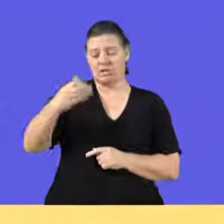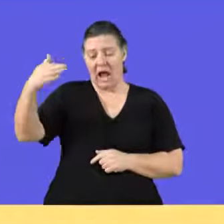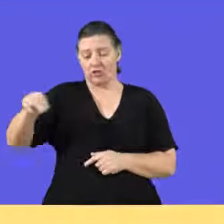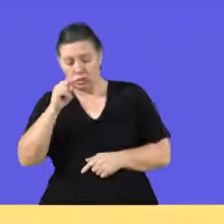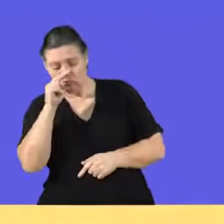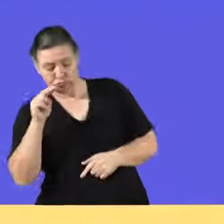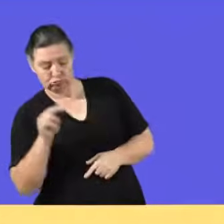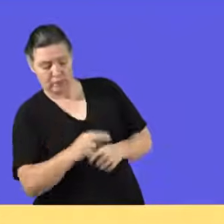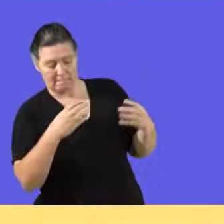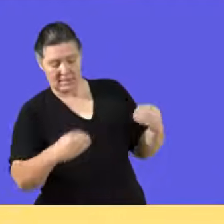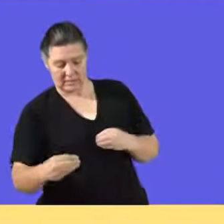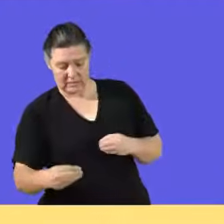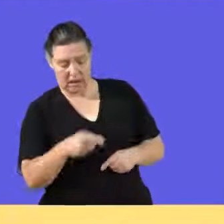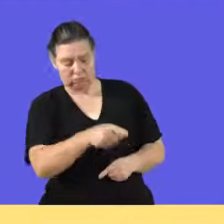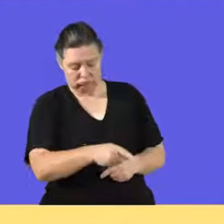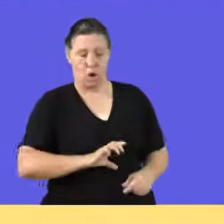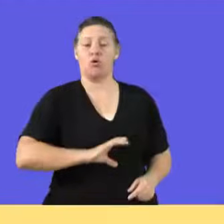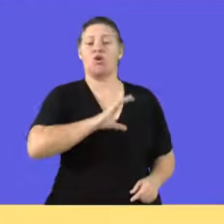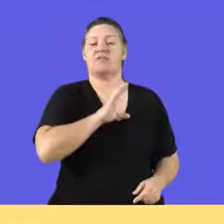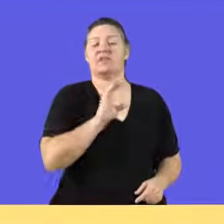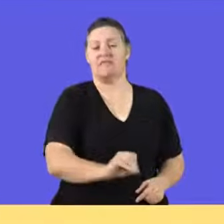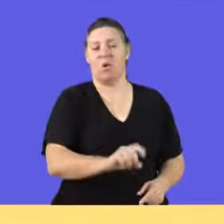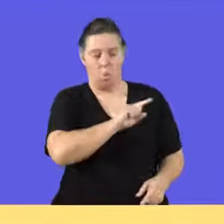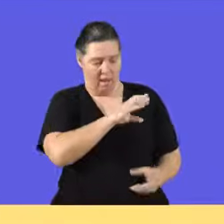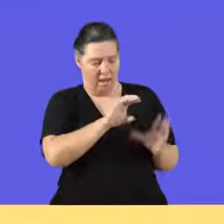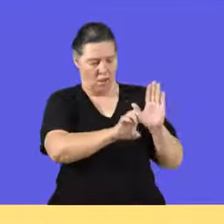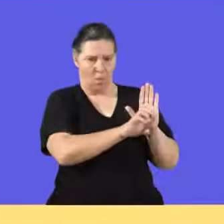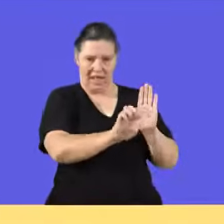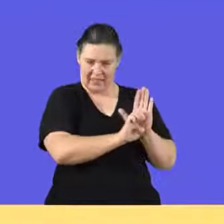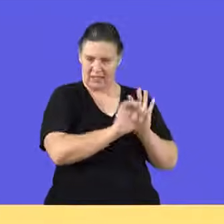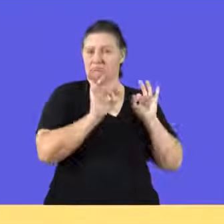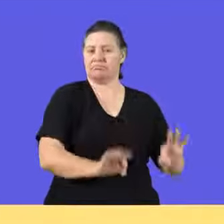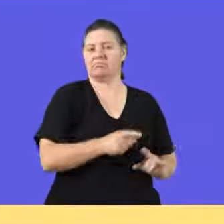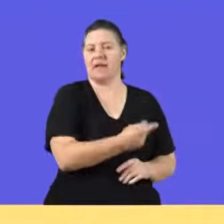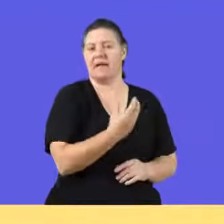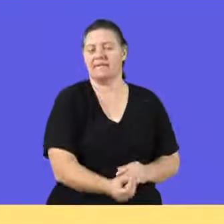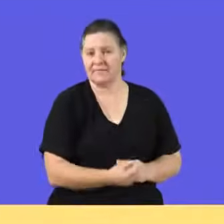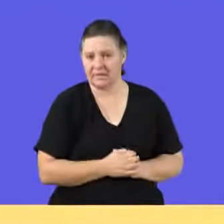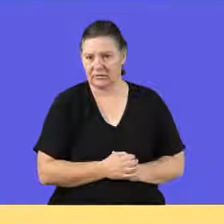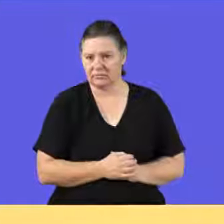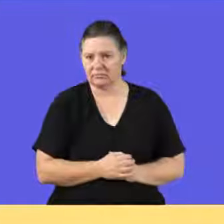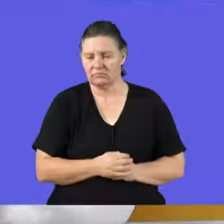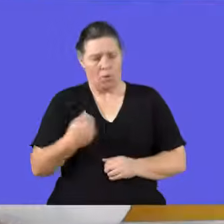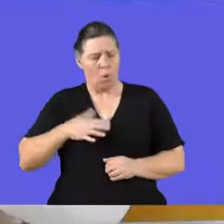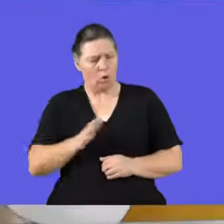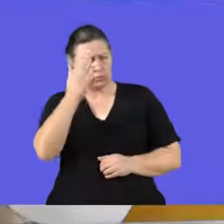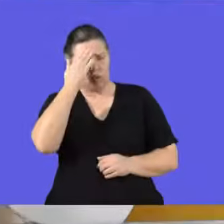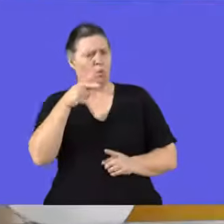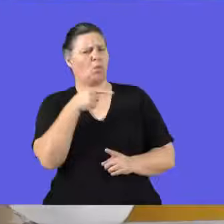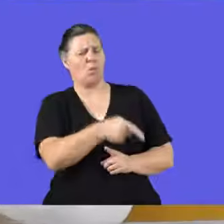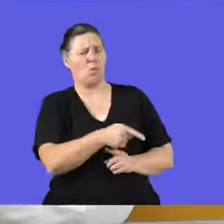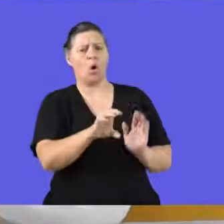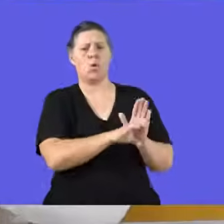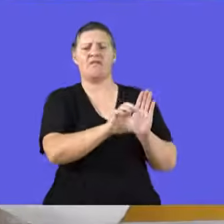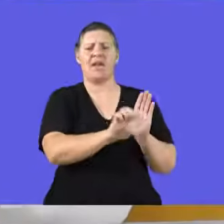it gives outsiders confidence when they deal with the organization. Most people, before they engage with another business, they would want to